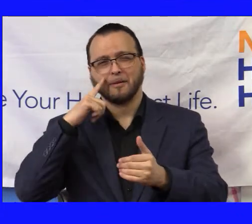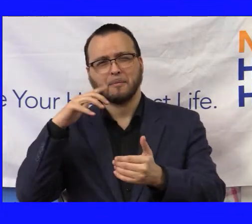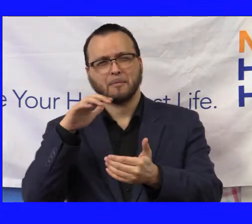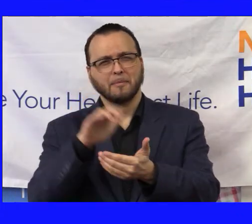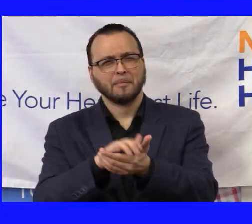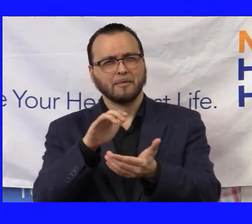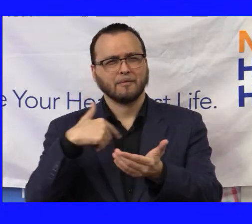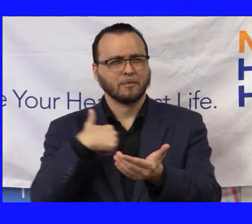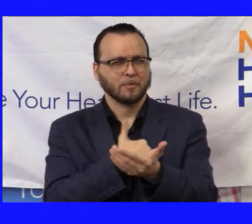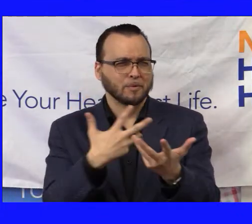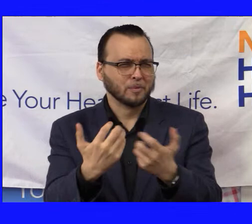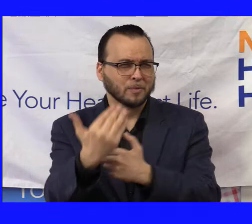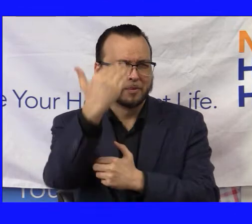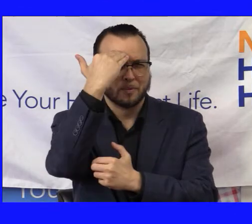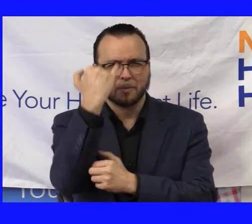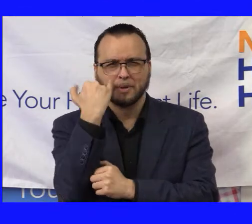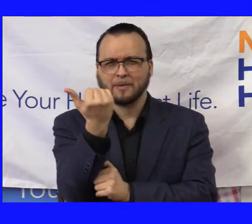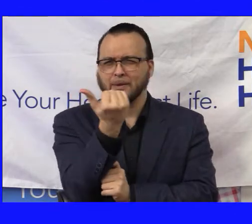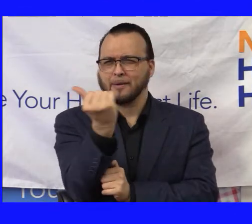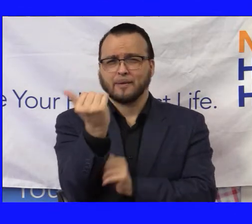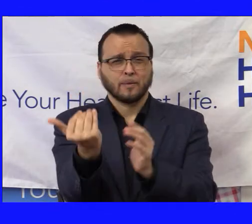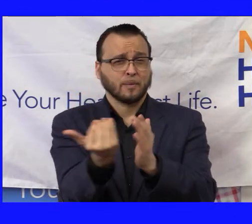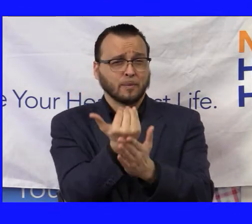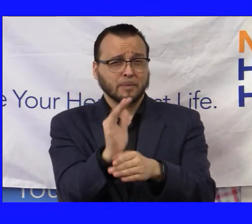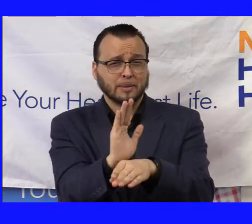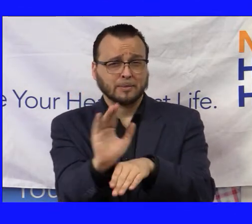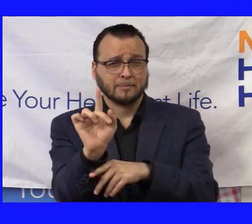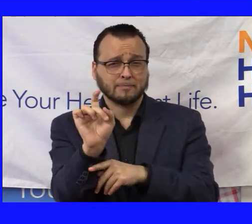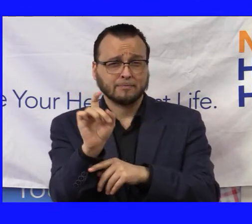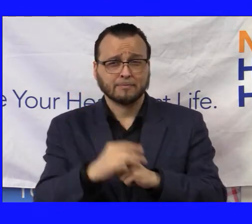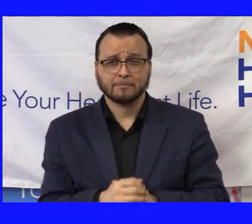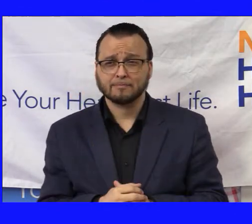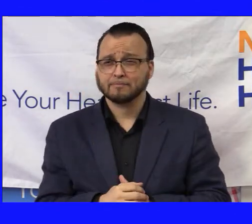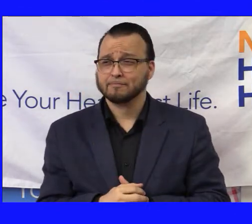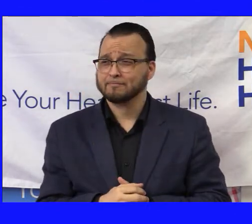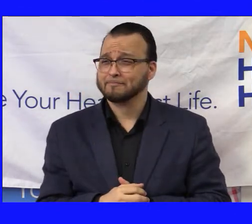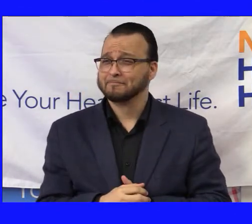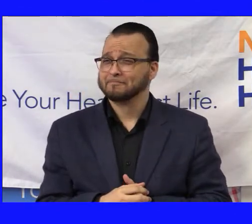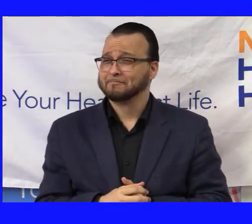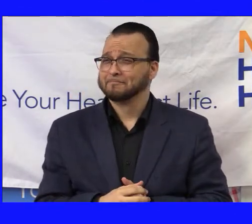just want to know if there is any new business.